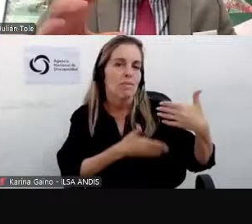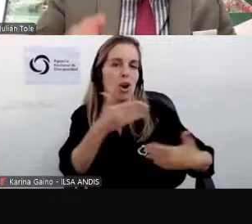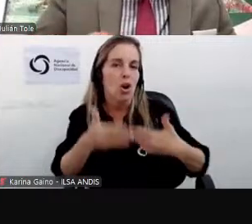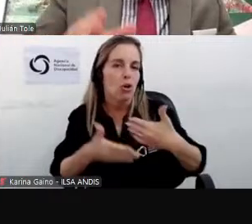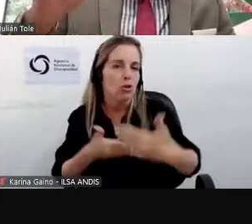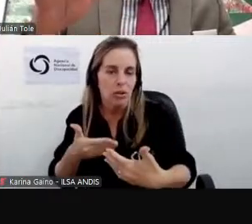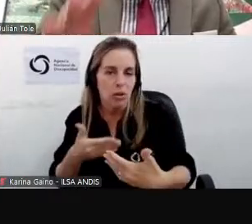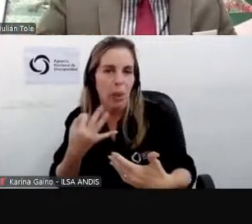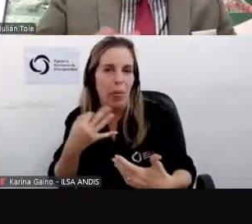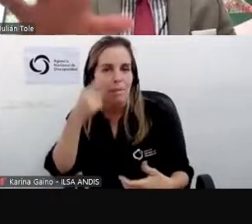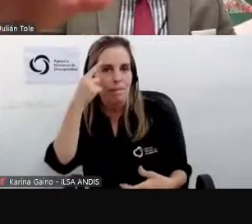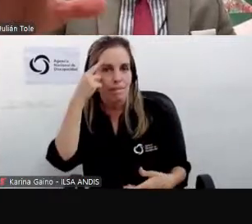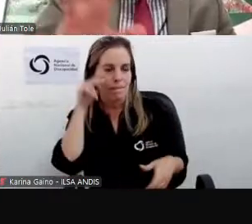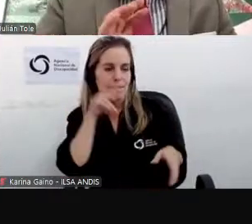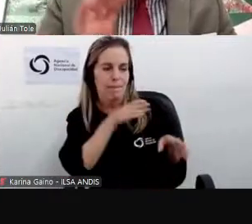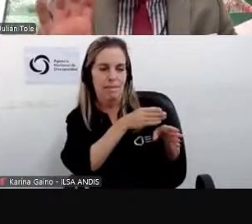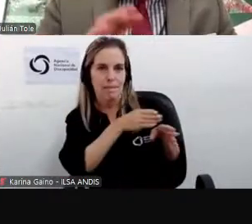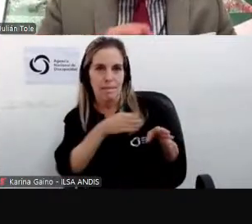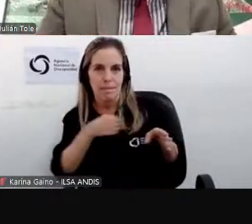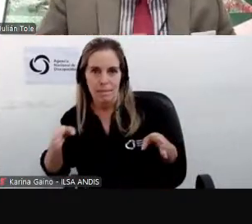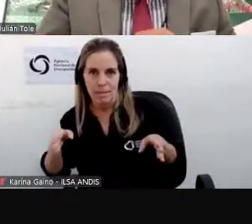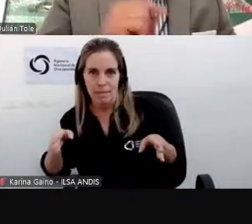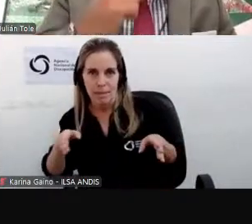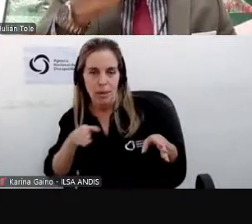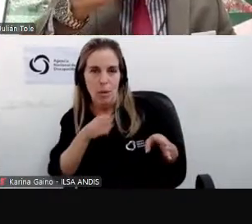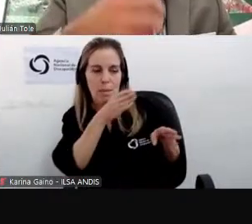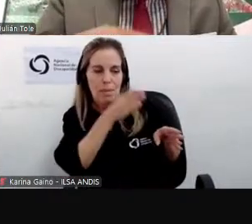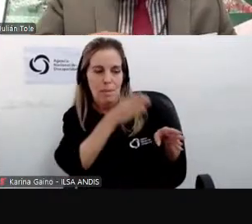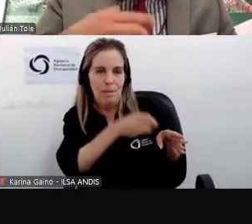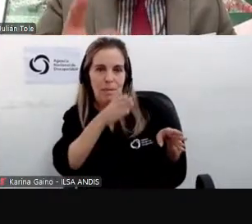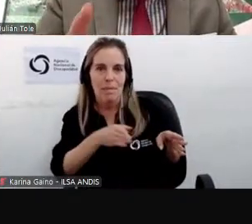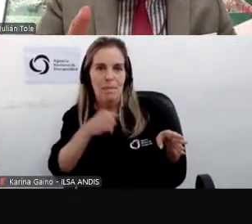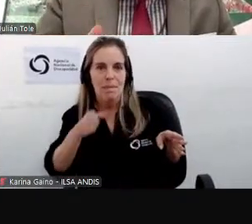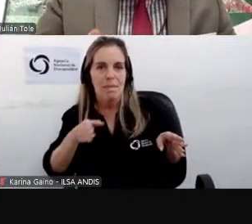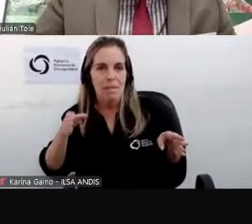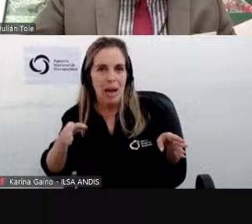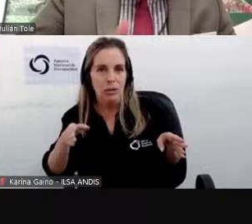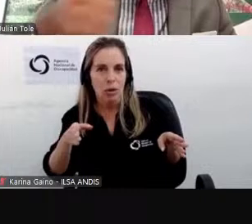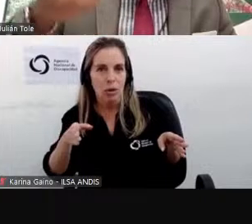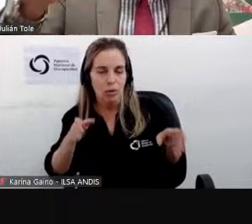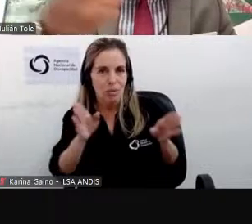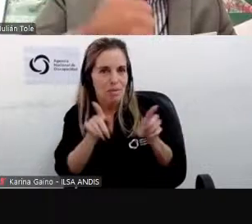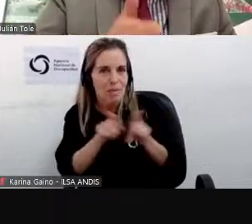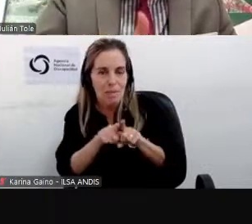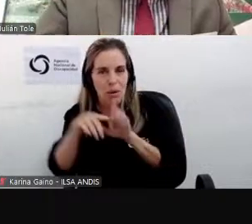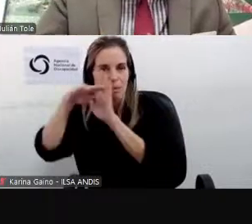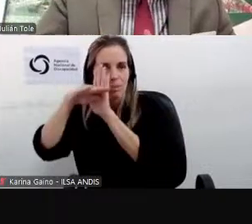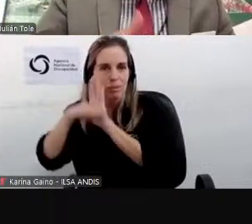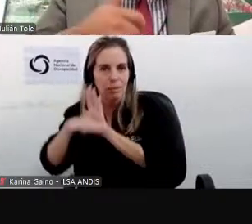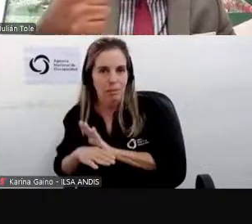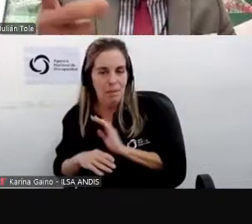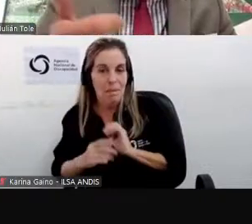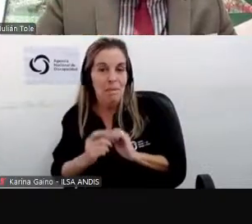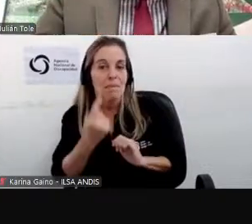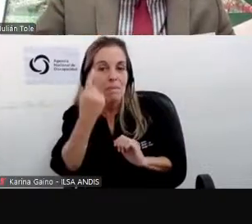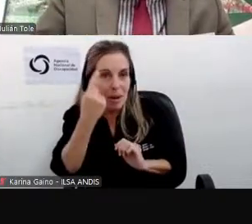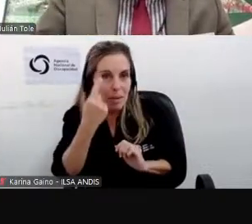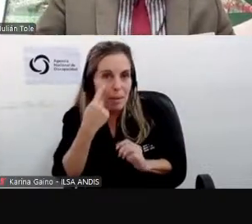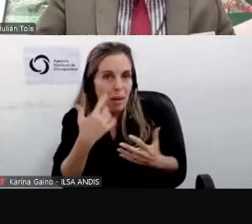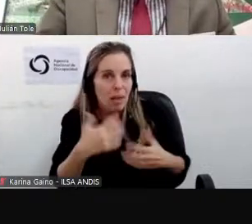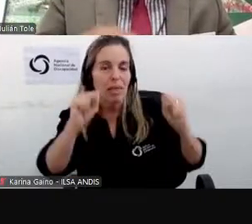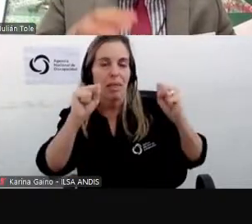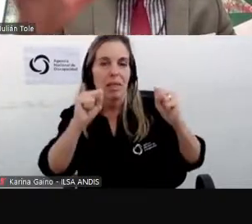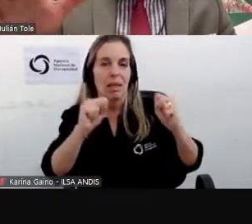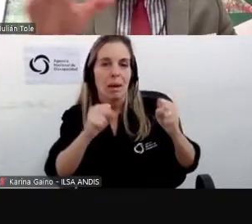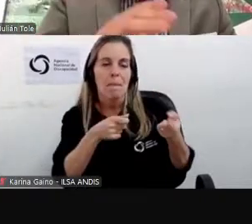stage. Therefore, this process needs to take into consideration the steps stated in the guiding